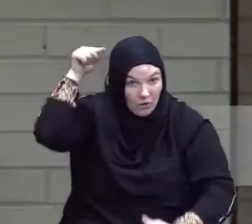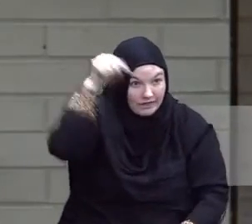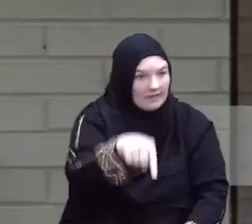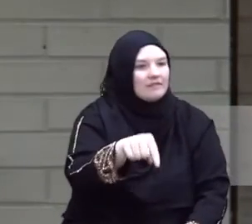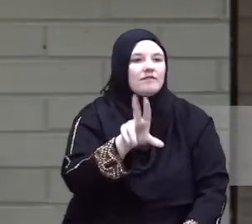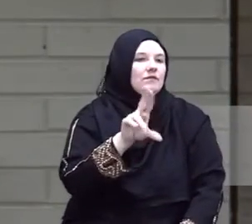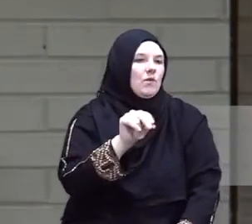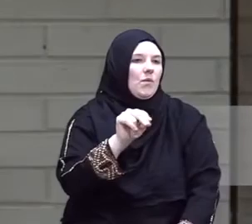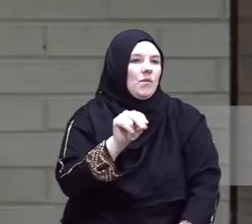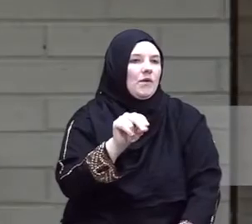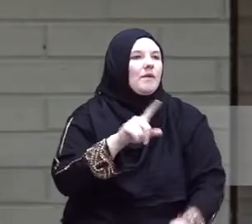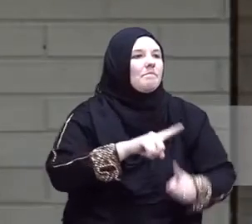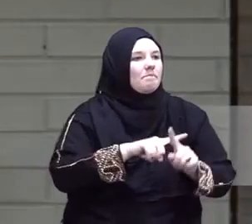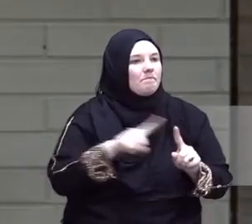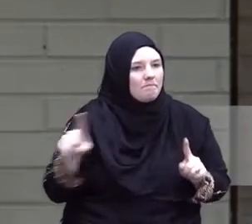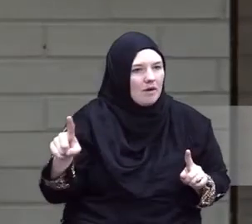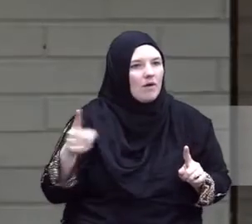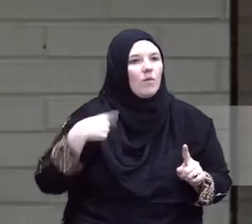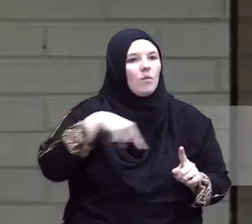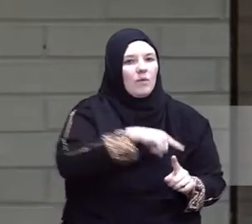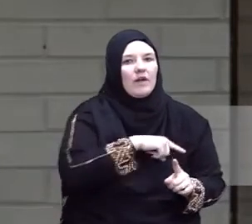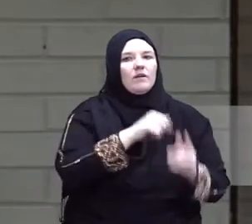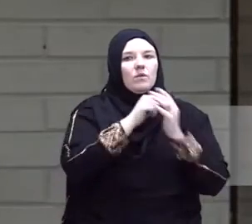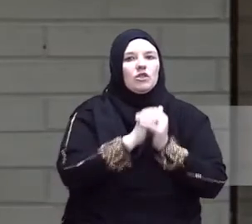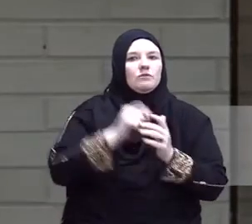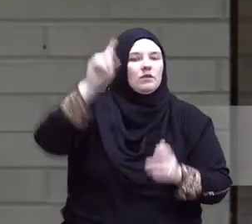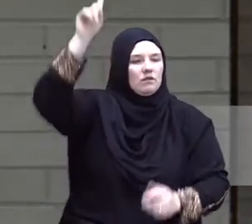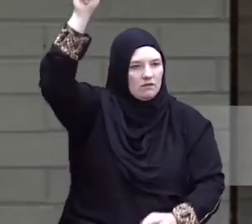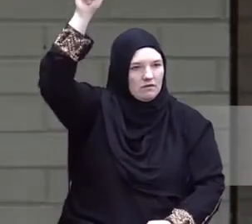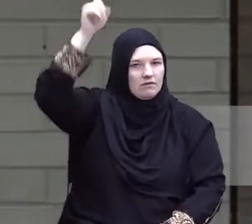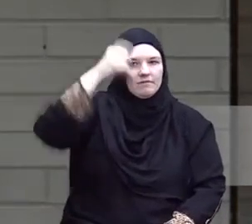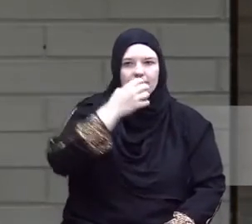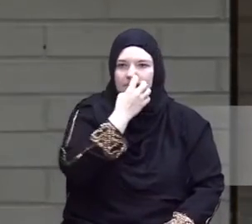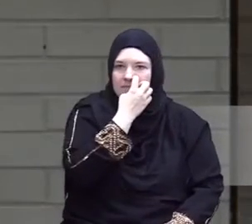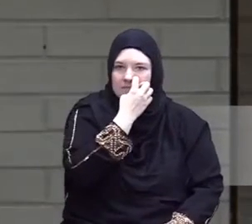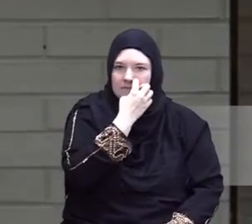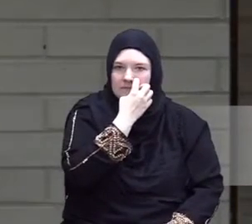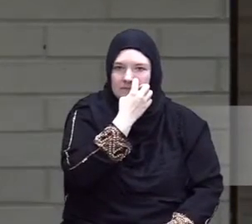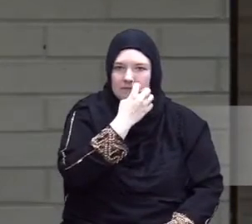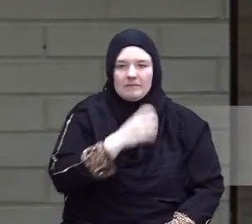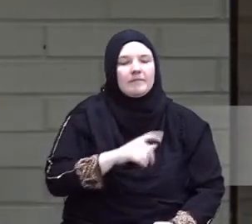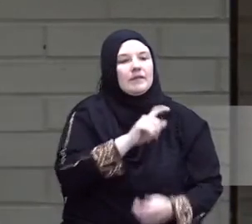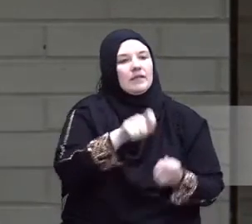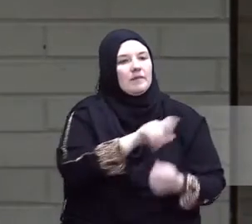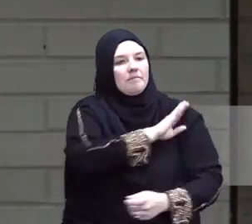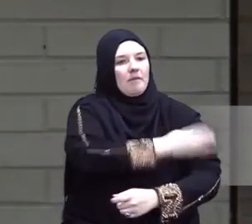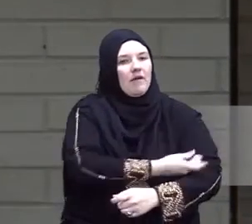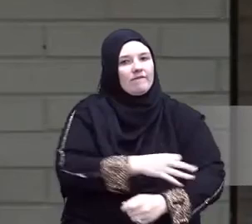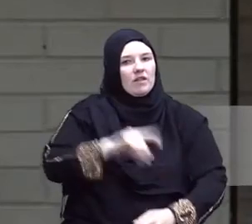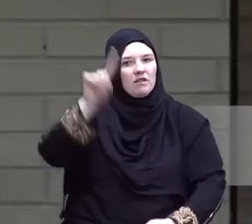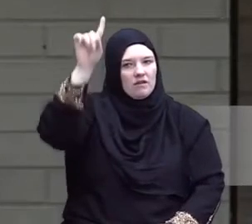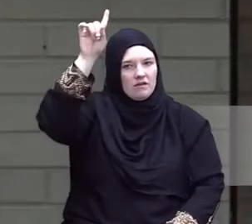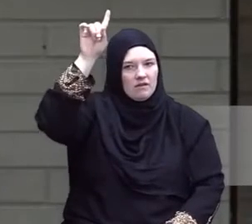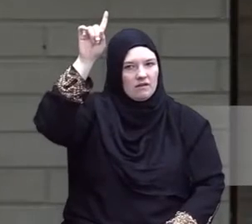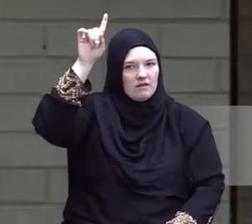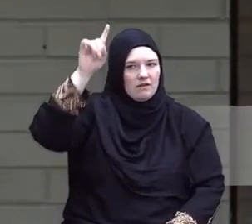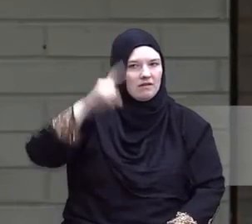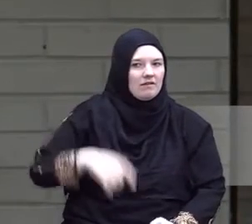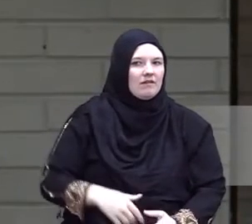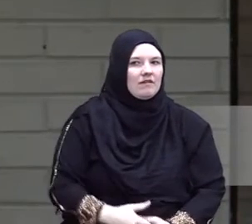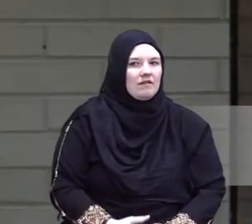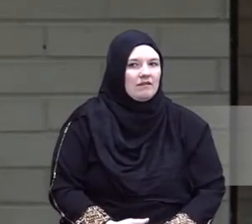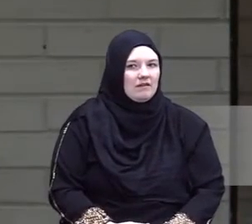but to prostrate to Allah facing Adam, which means in humility to the power of Allah